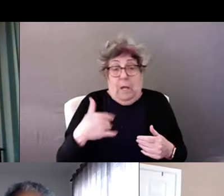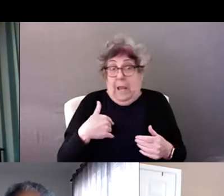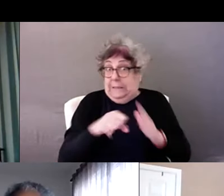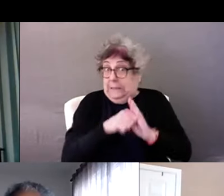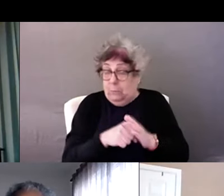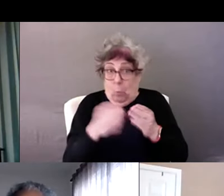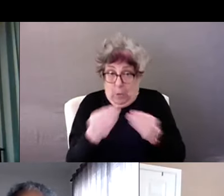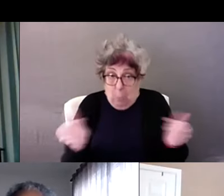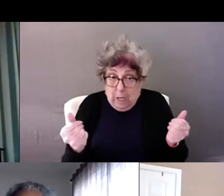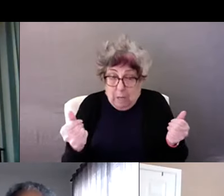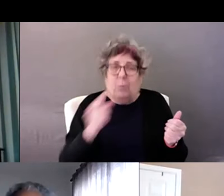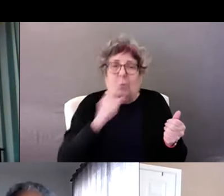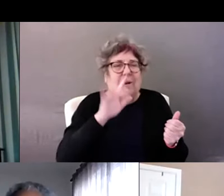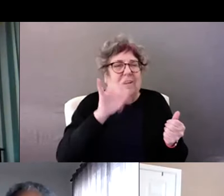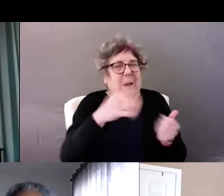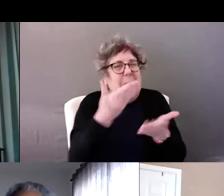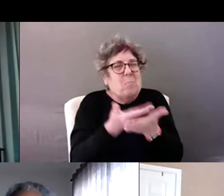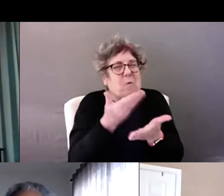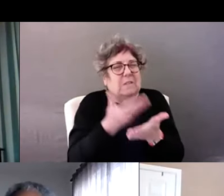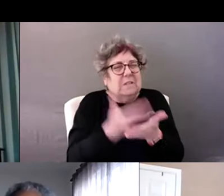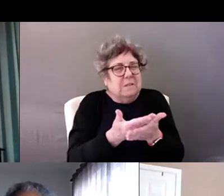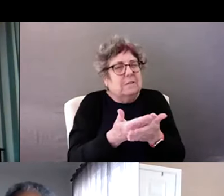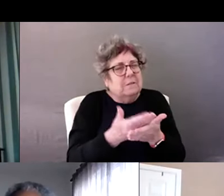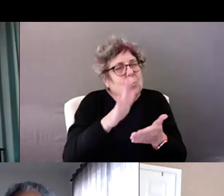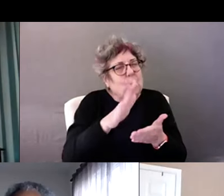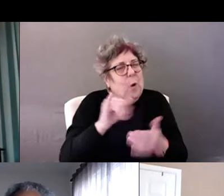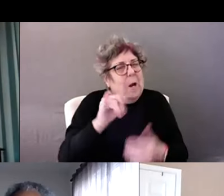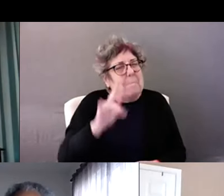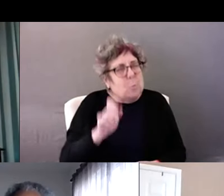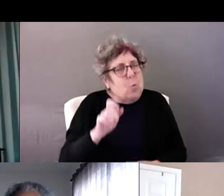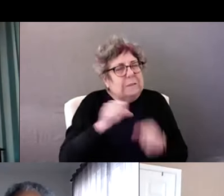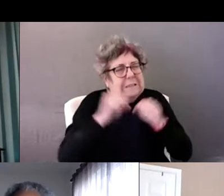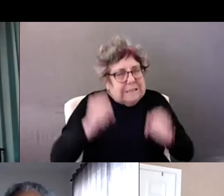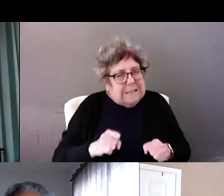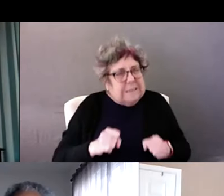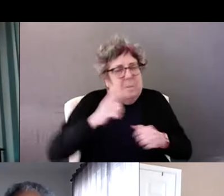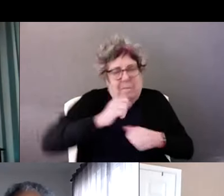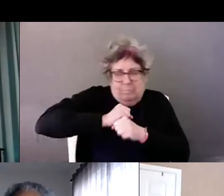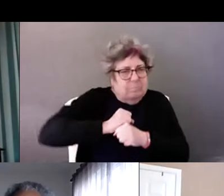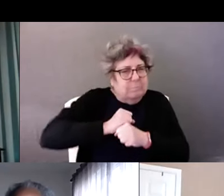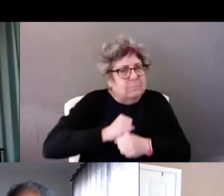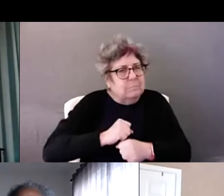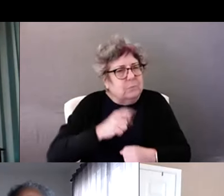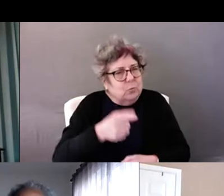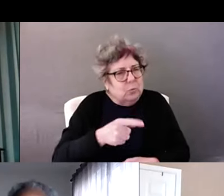that proves really that your immune system fought this thing off. You made antibodies. If we measured your antibodies, you'd have them probably very, very likely.